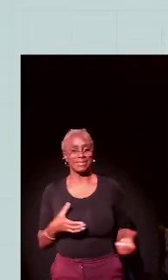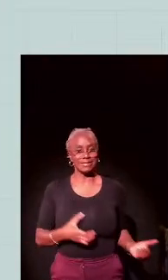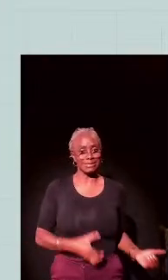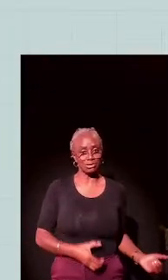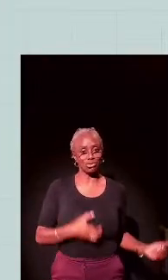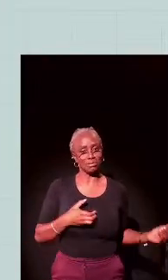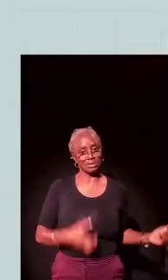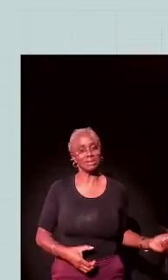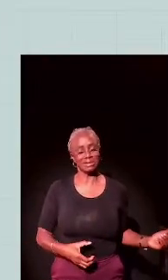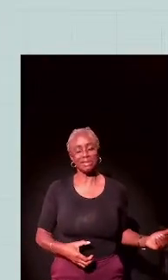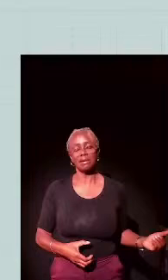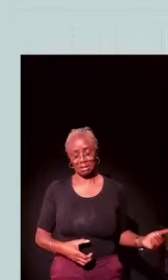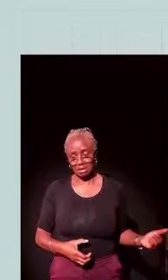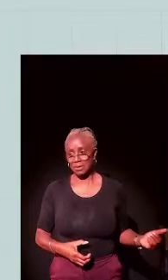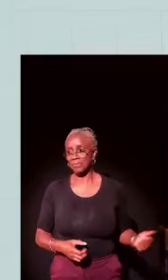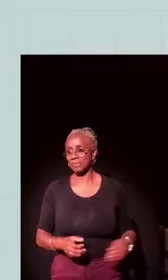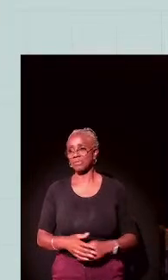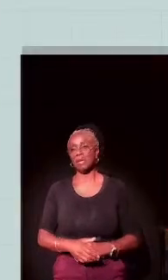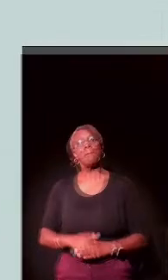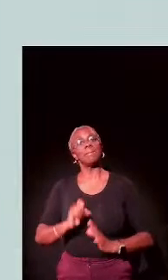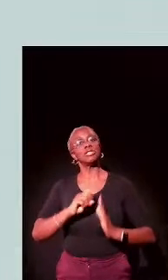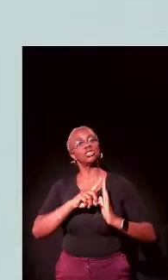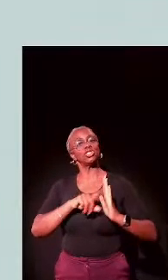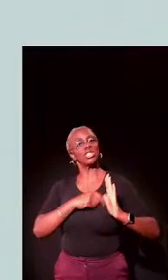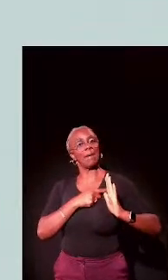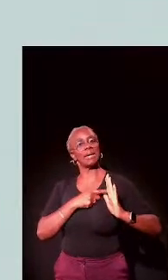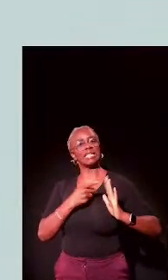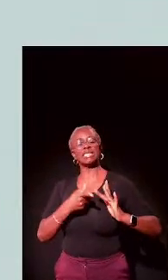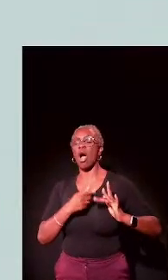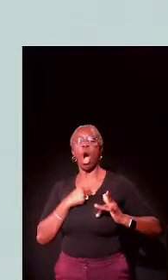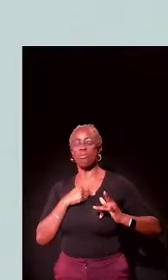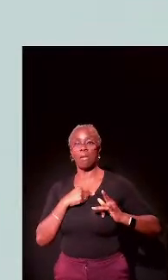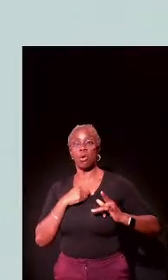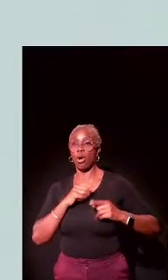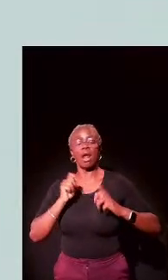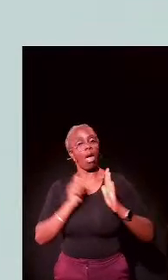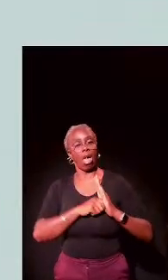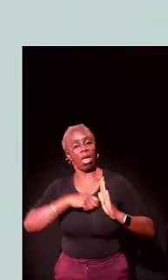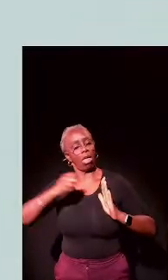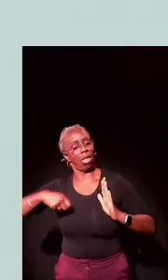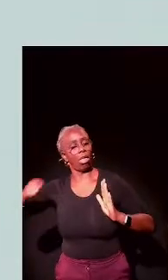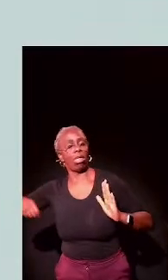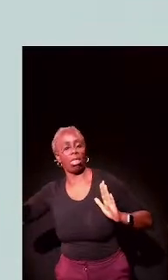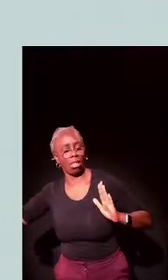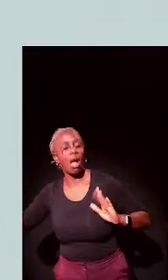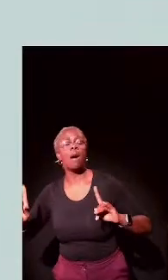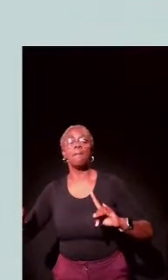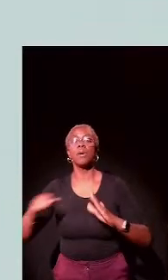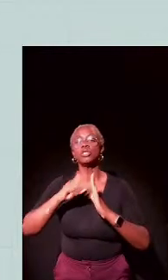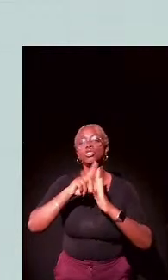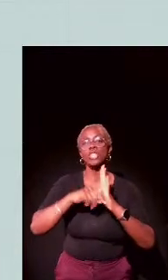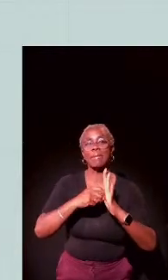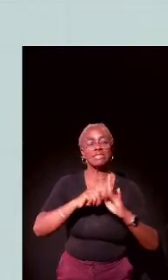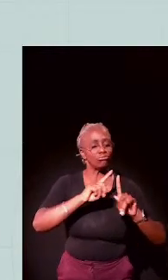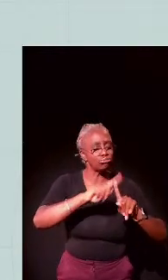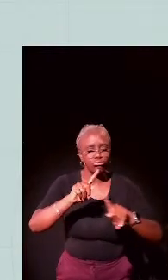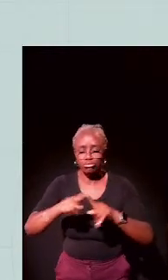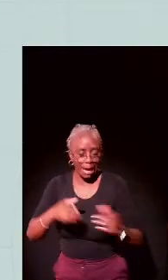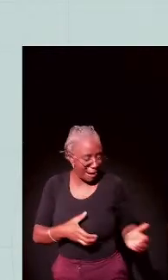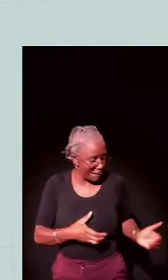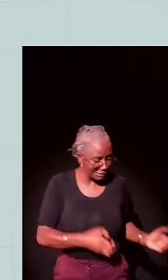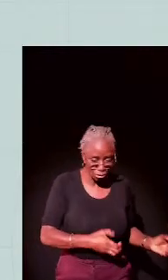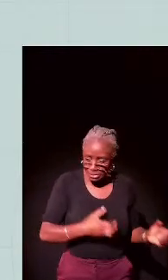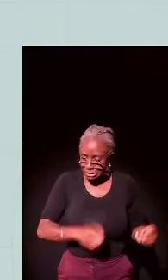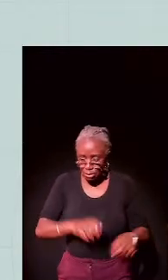of led me to build jammies. I won't go into a lot of detail of it, but jammies are a set of musical instruments that were